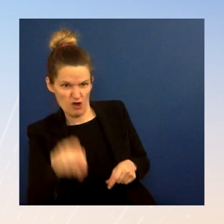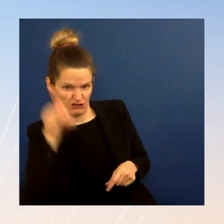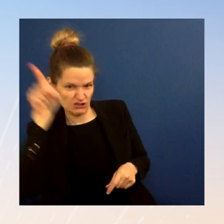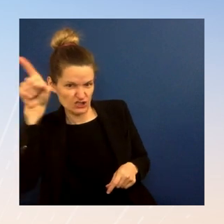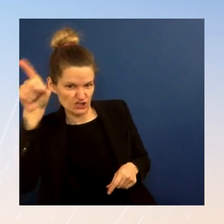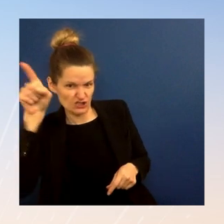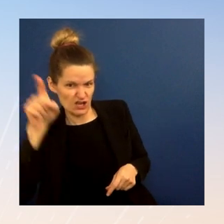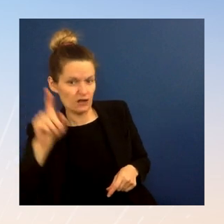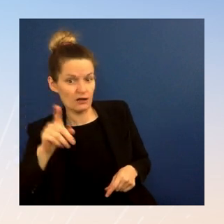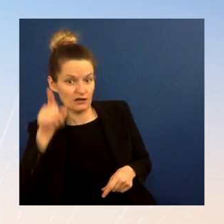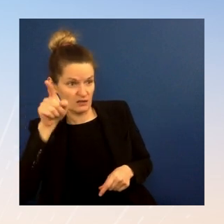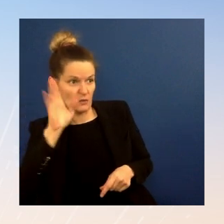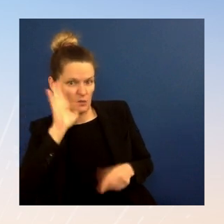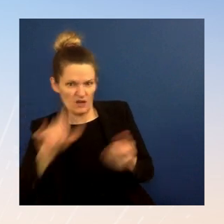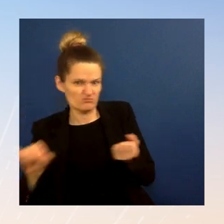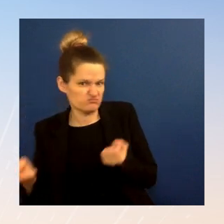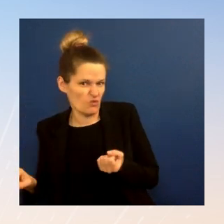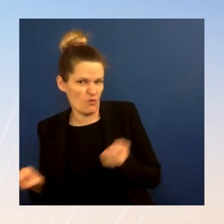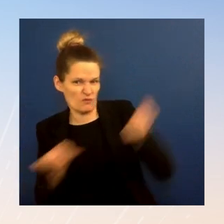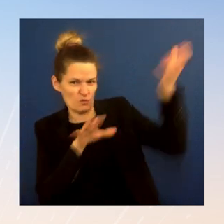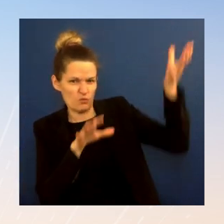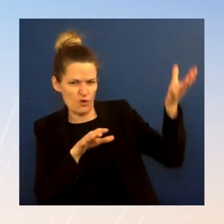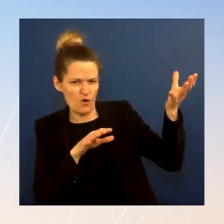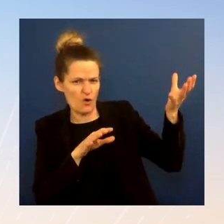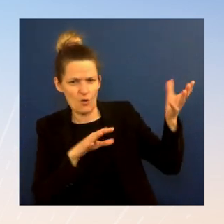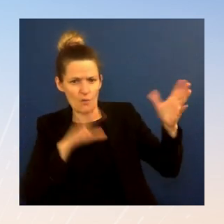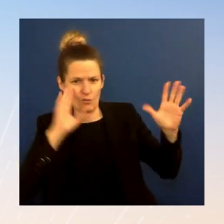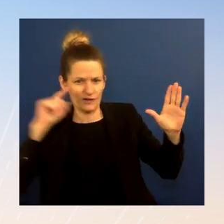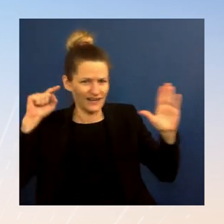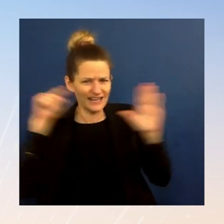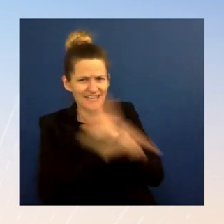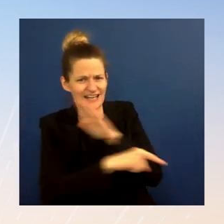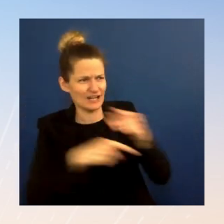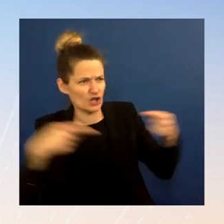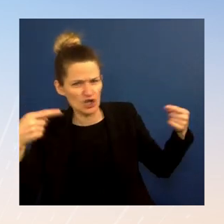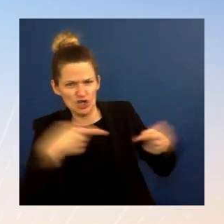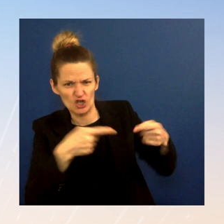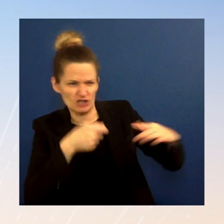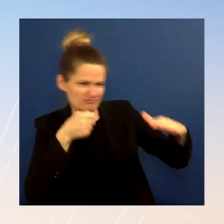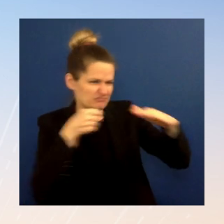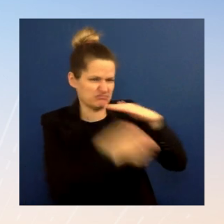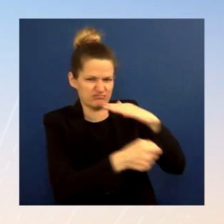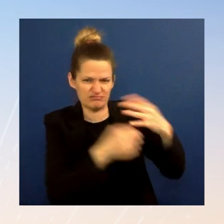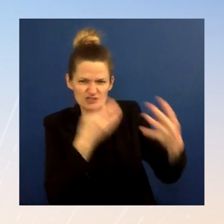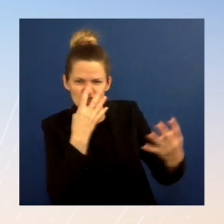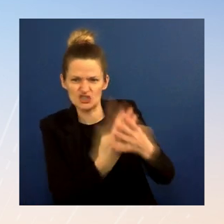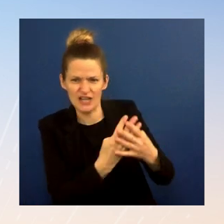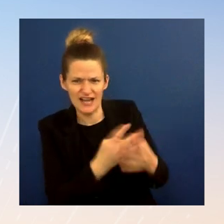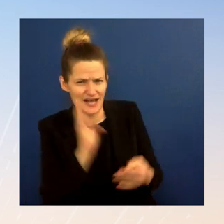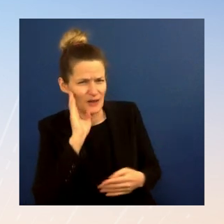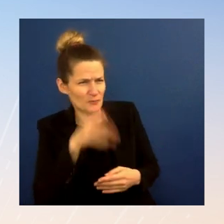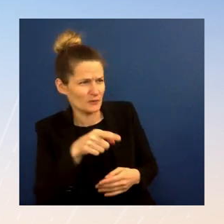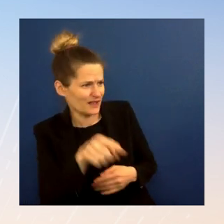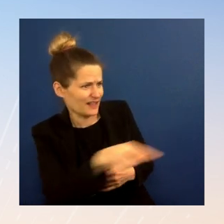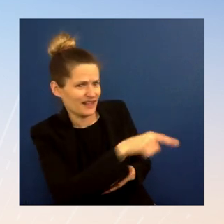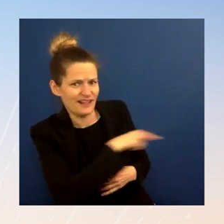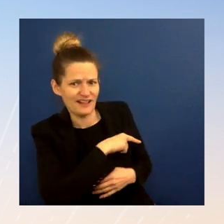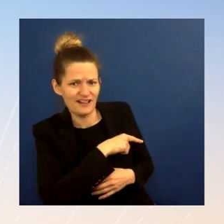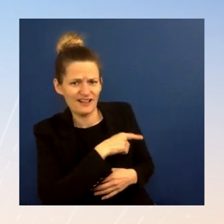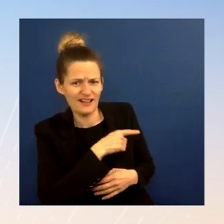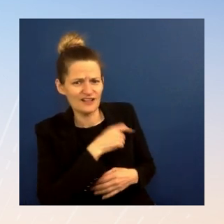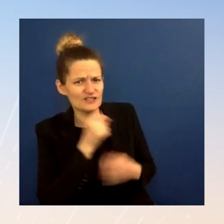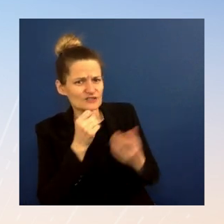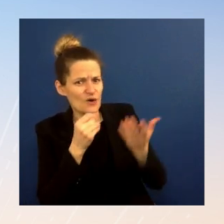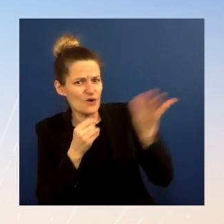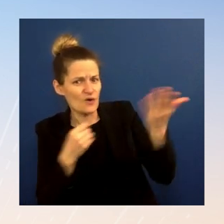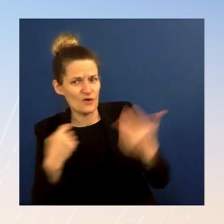planned for it to go. And there has been an outpouring of courageous protests and